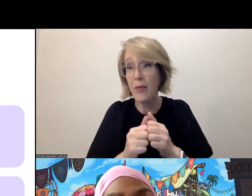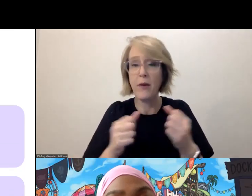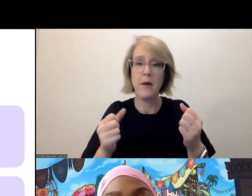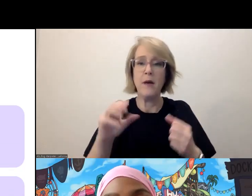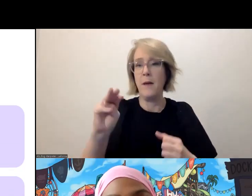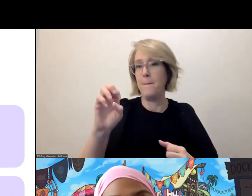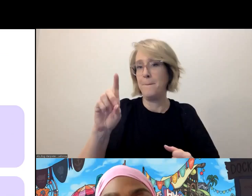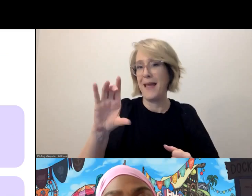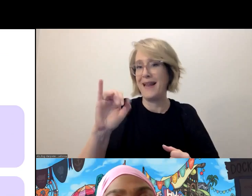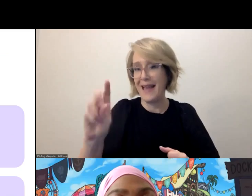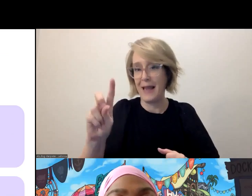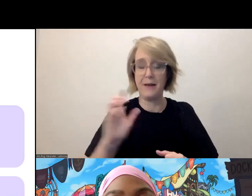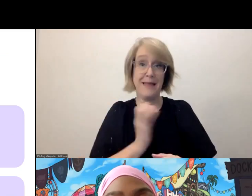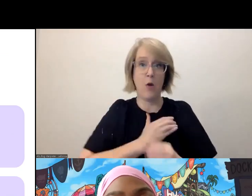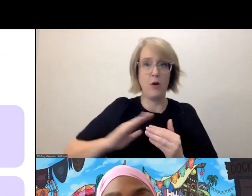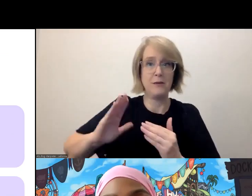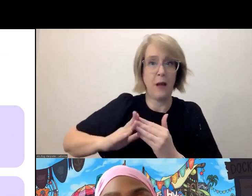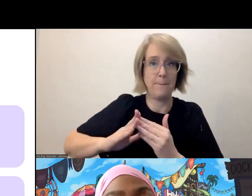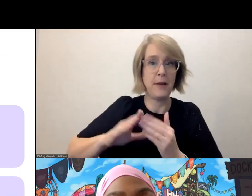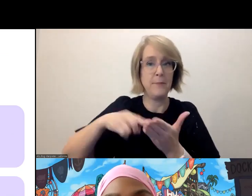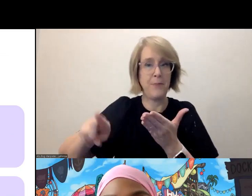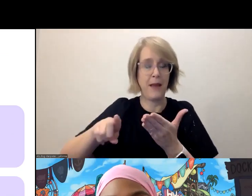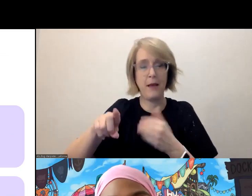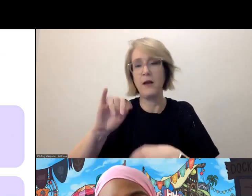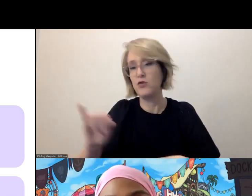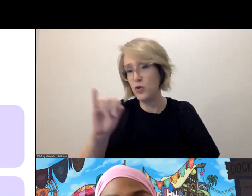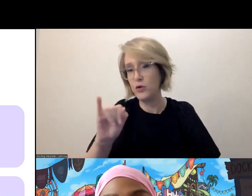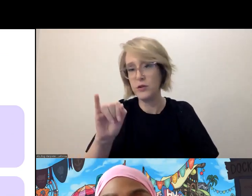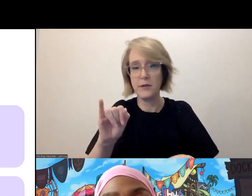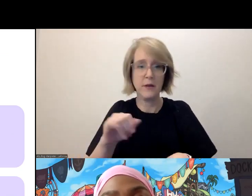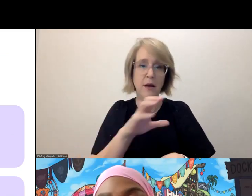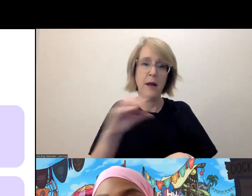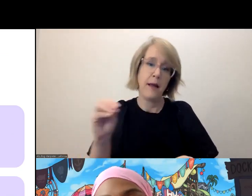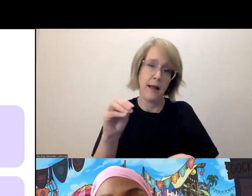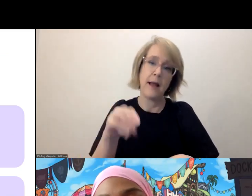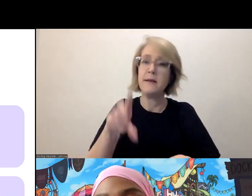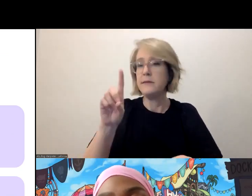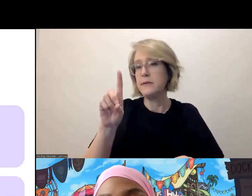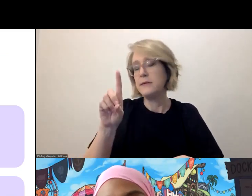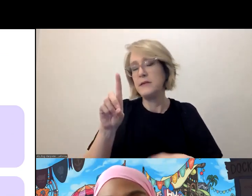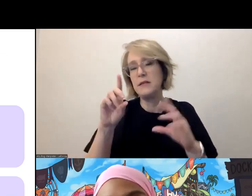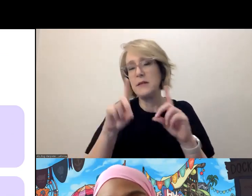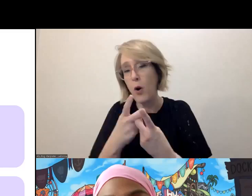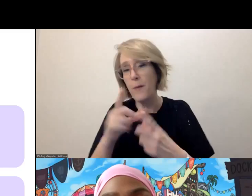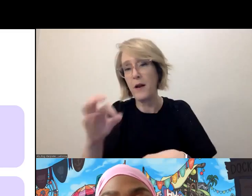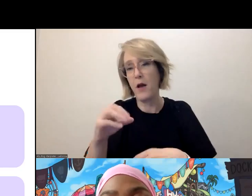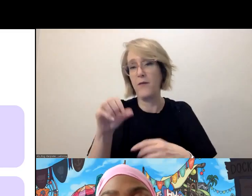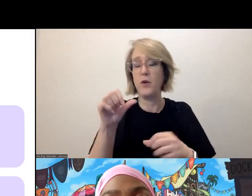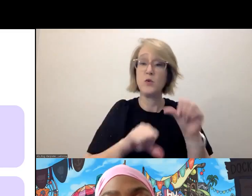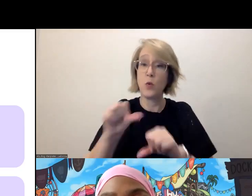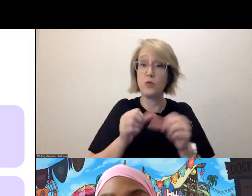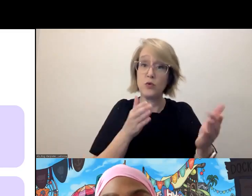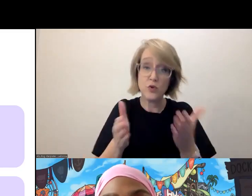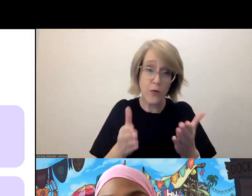as our top payer, commercial insurances, pediatrician offices, Department of Social Services. The referrals come into our